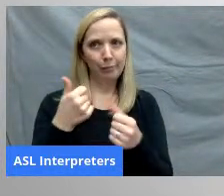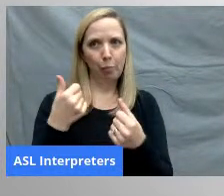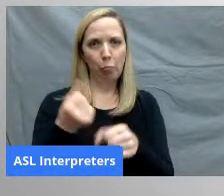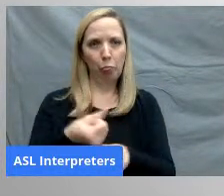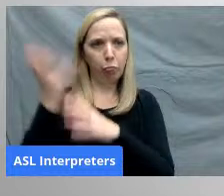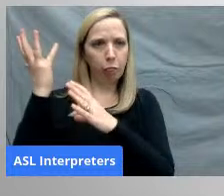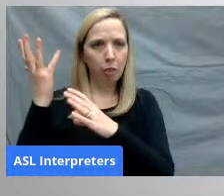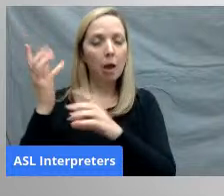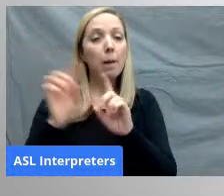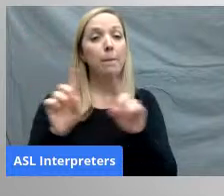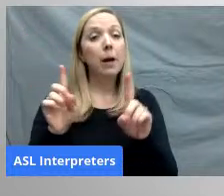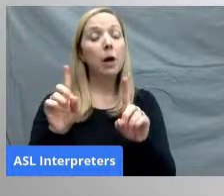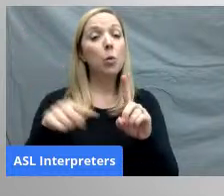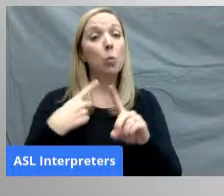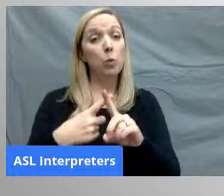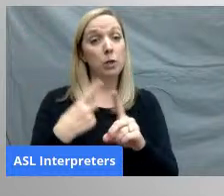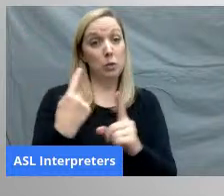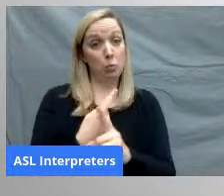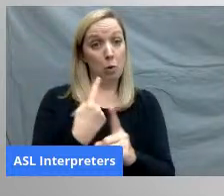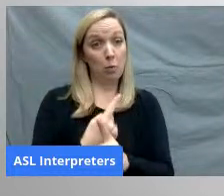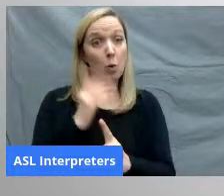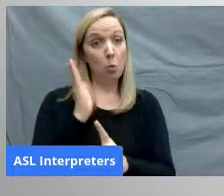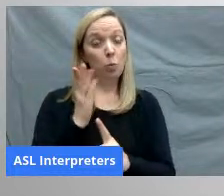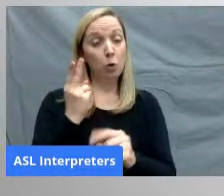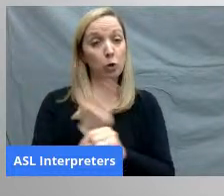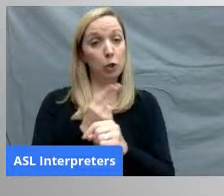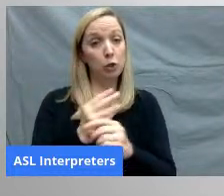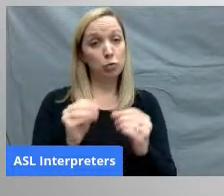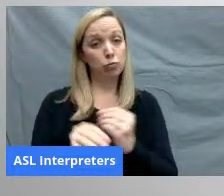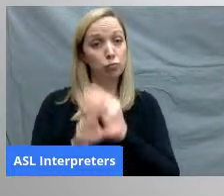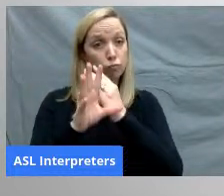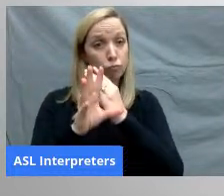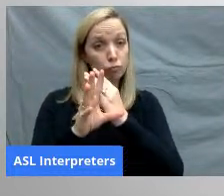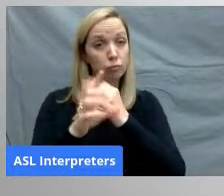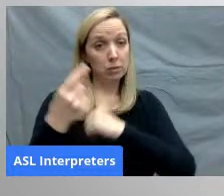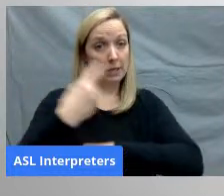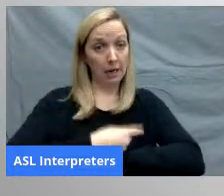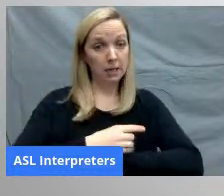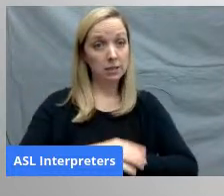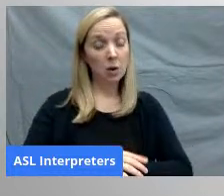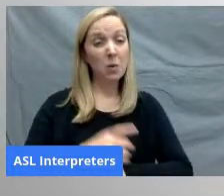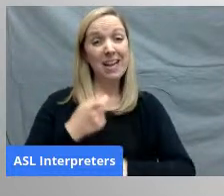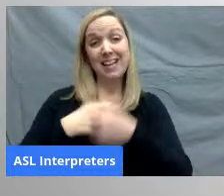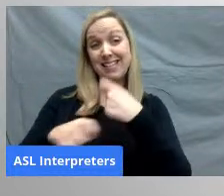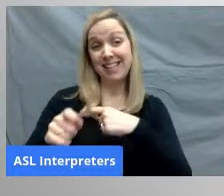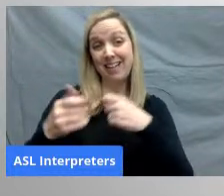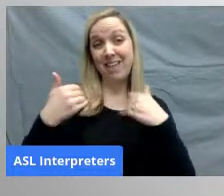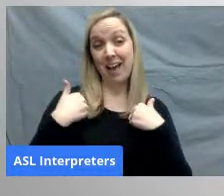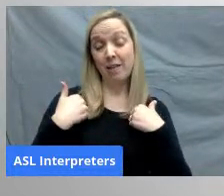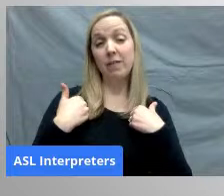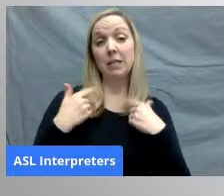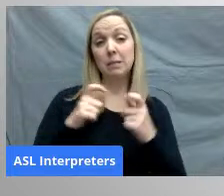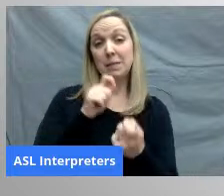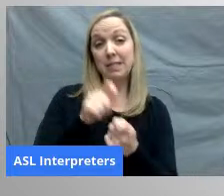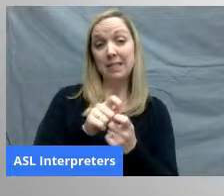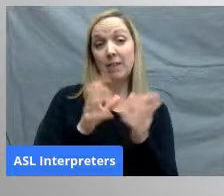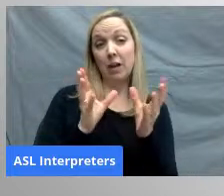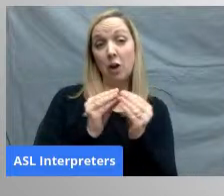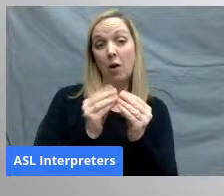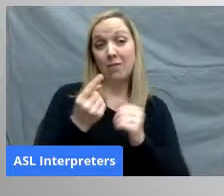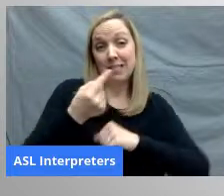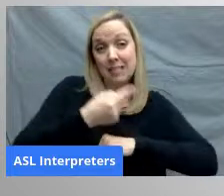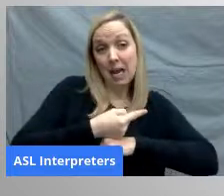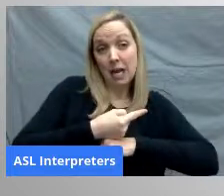when appropriate. So instead of having conference days, we will have conference week. We know that a lot of our